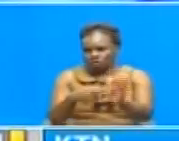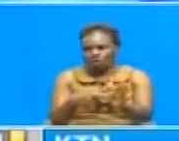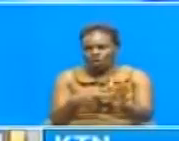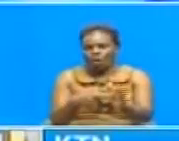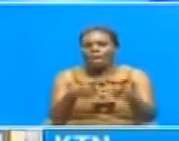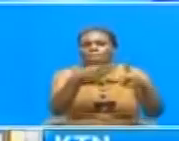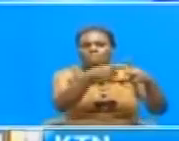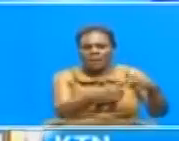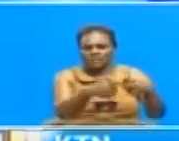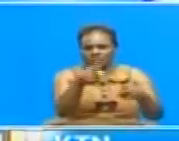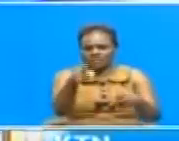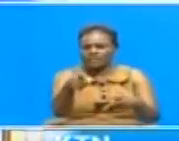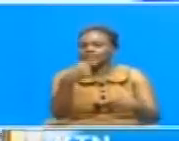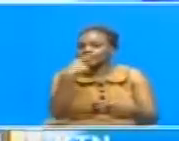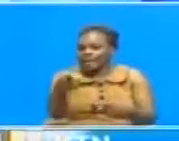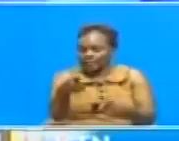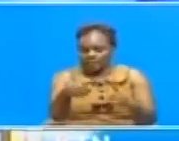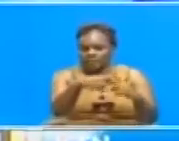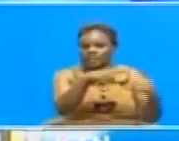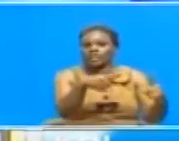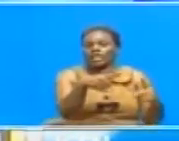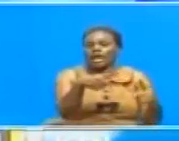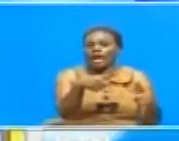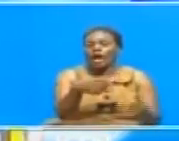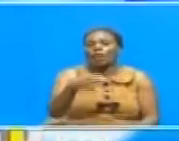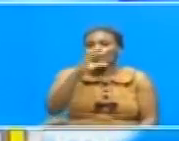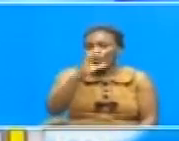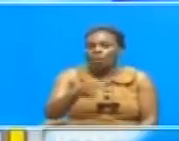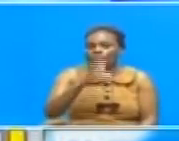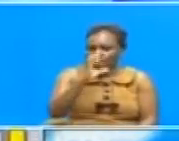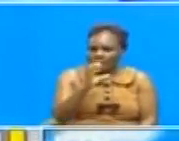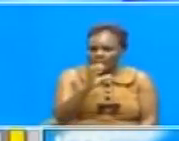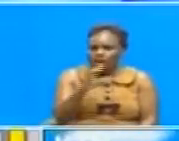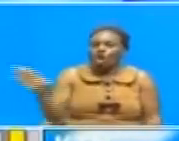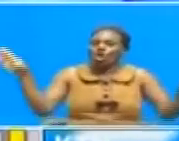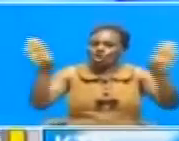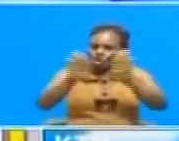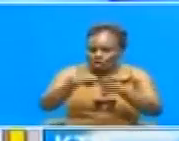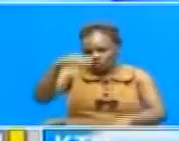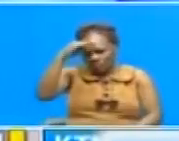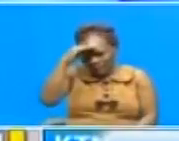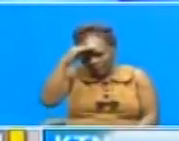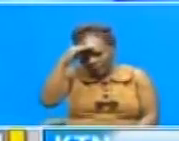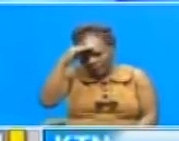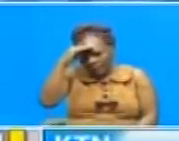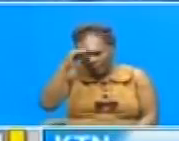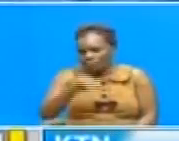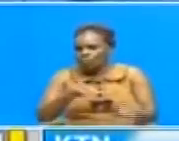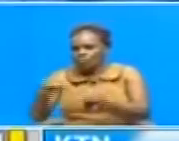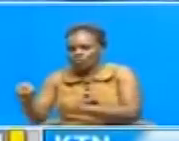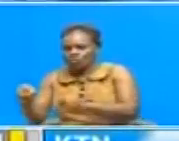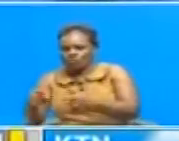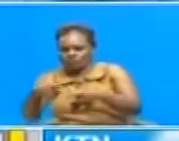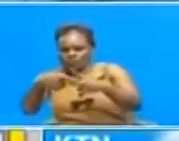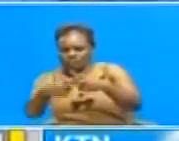it tells you this is a killer substance. Pick this killer substance, close that bar to start with, go to where the factory of